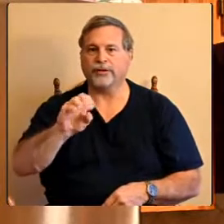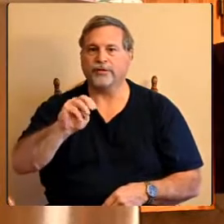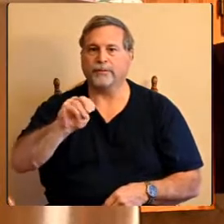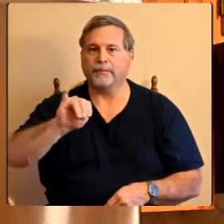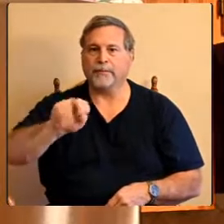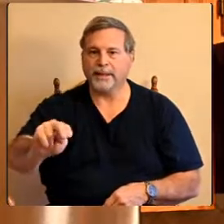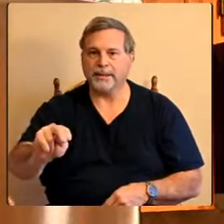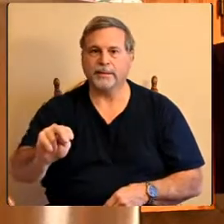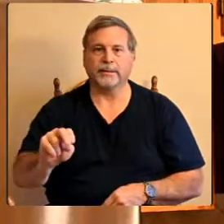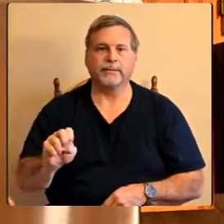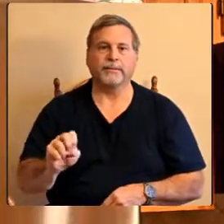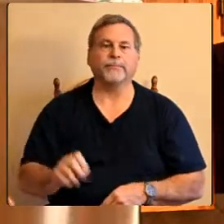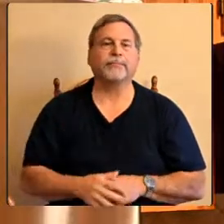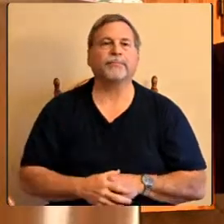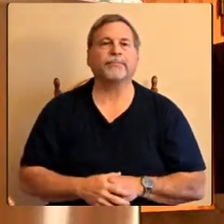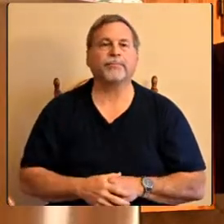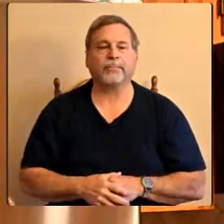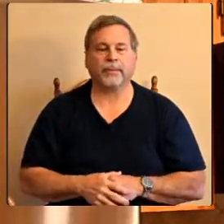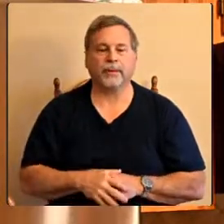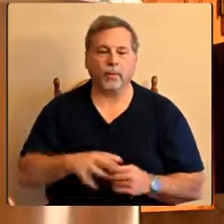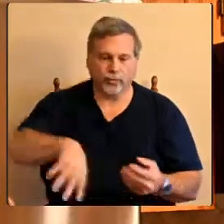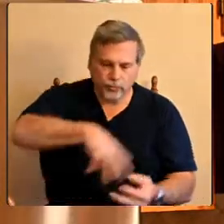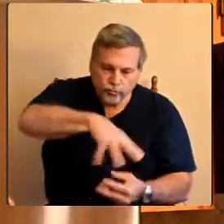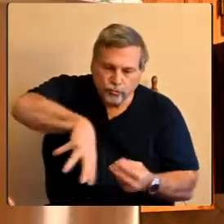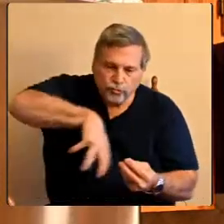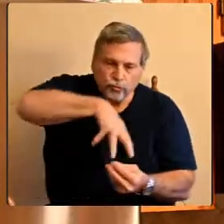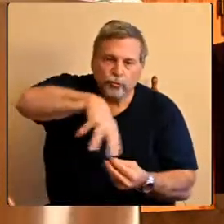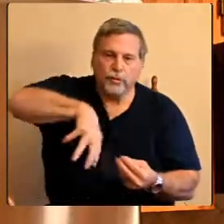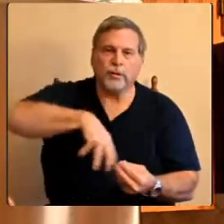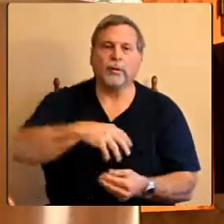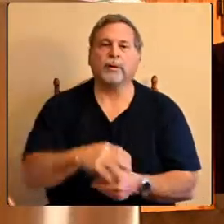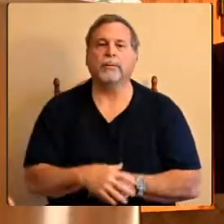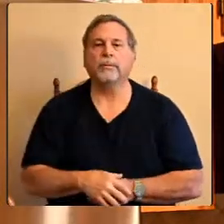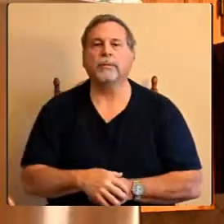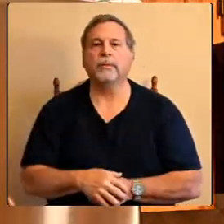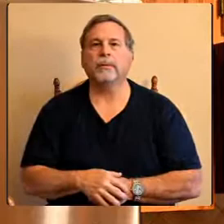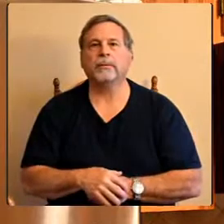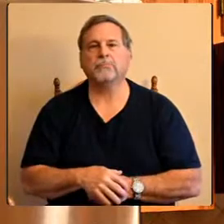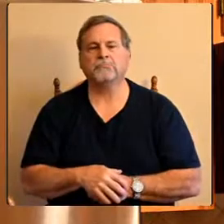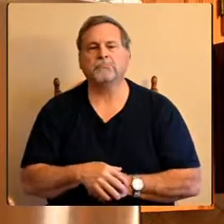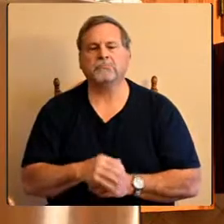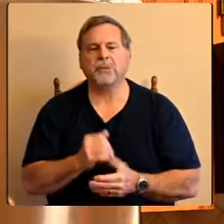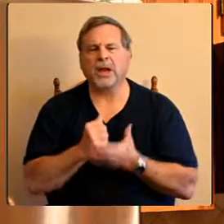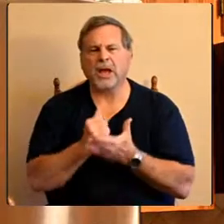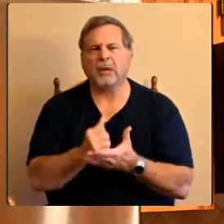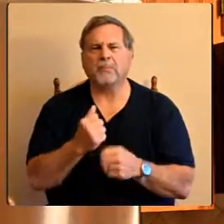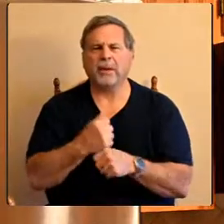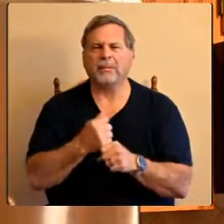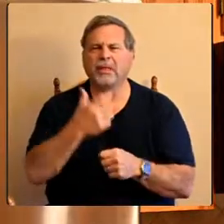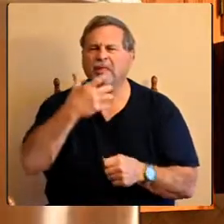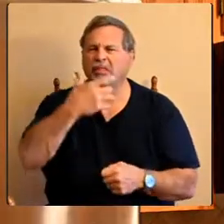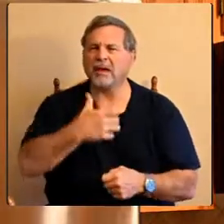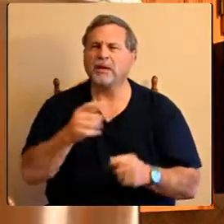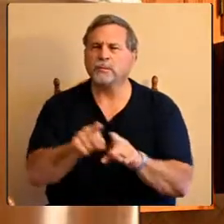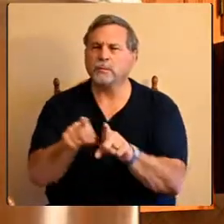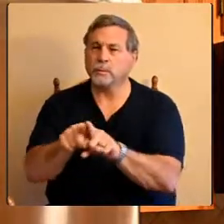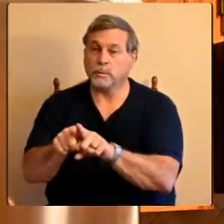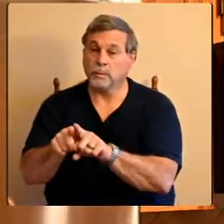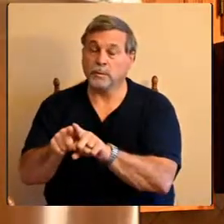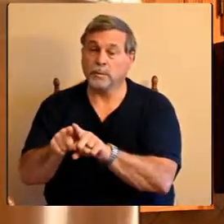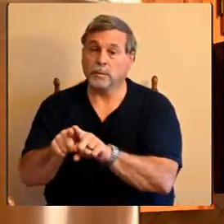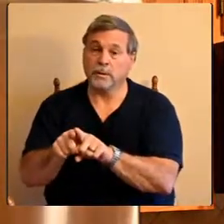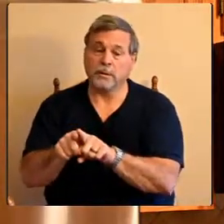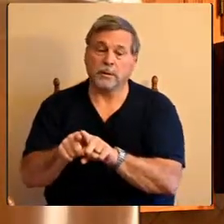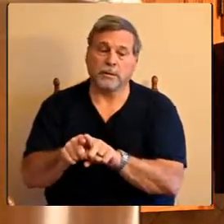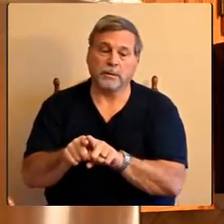rice. But what we're going to do is we're going to stir that into this. It's going to help also thicken it. But